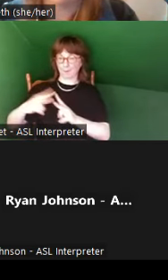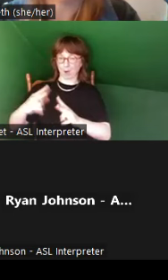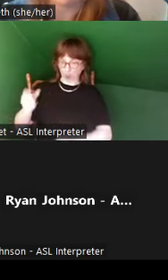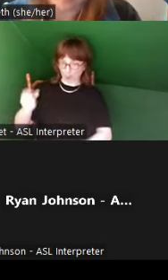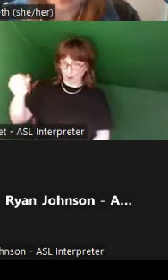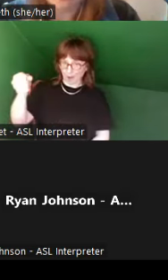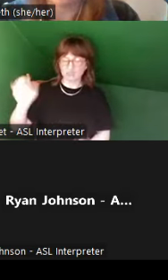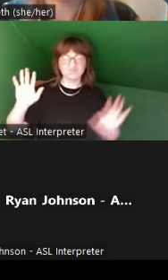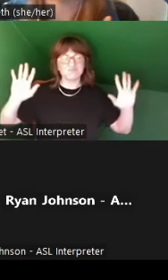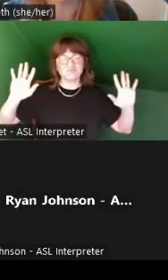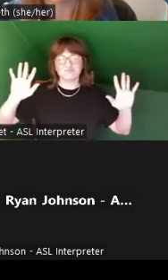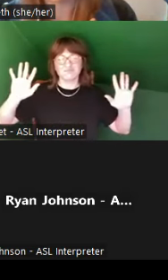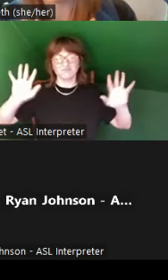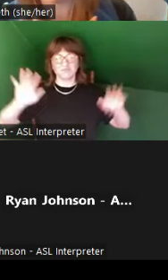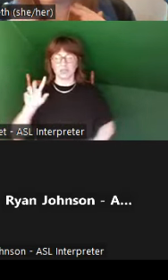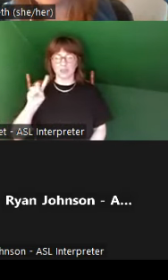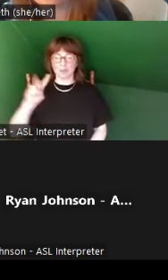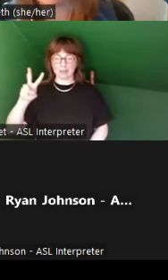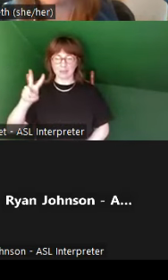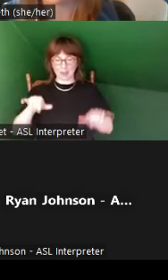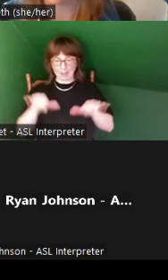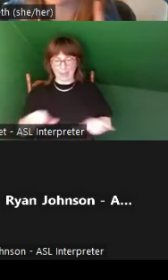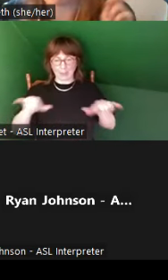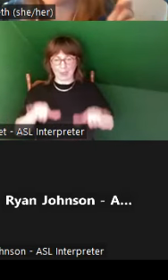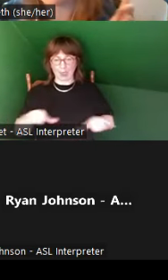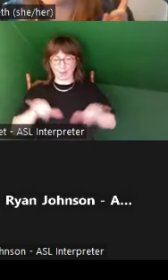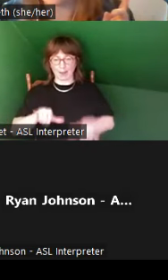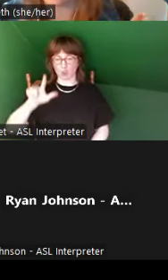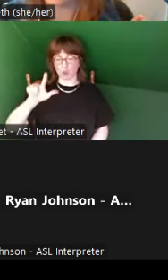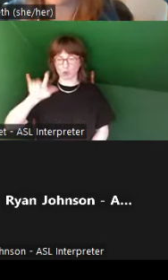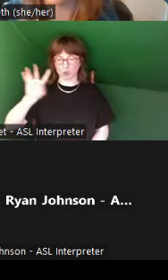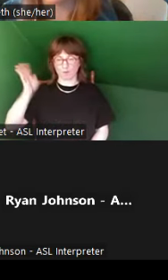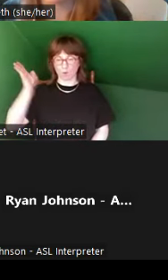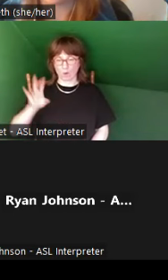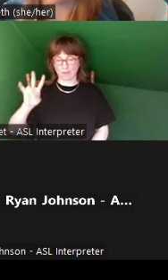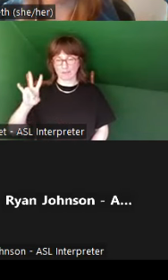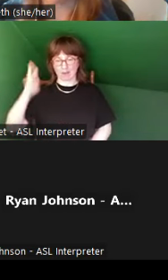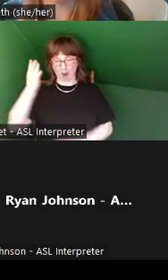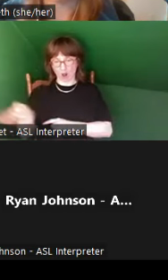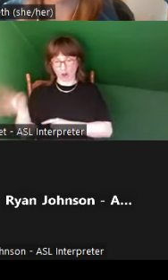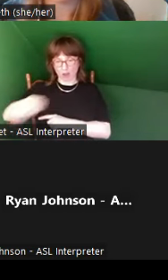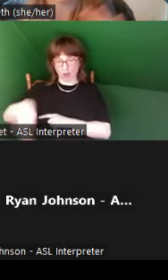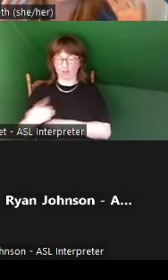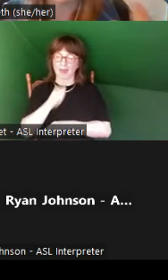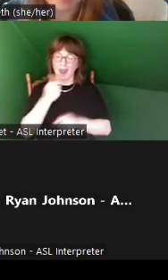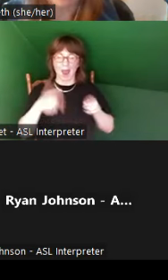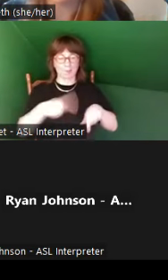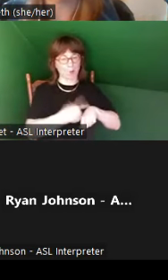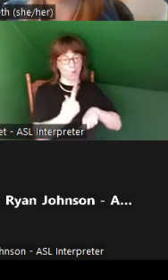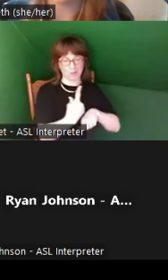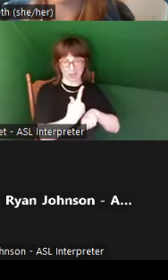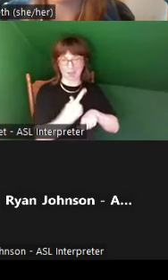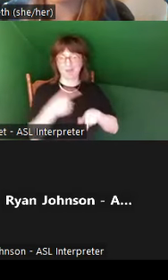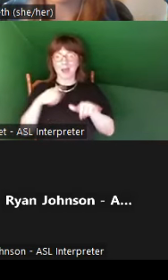Domestic violence is a pattern. It's a 24/7 pattern. It's not that one single incident. It is a